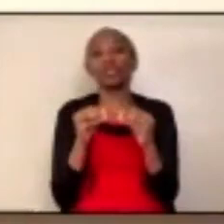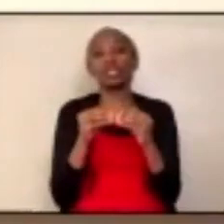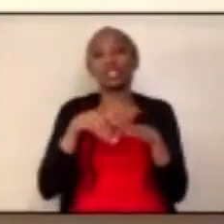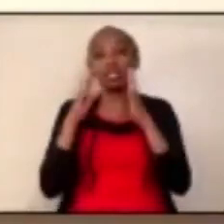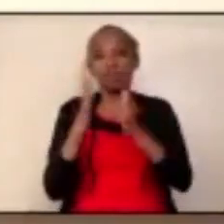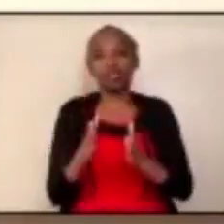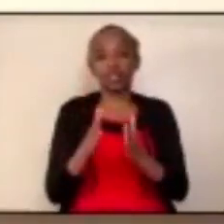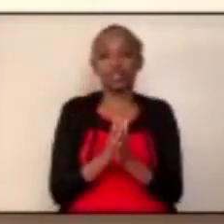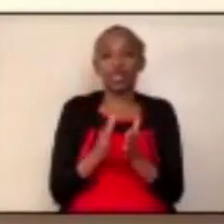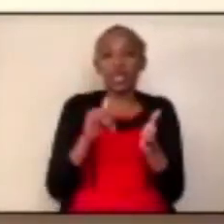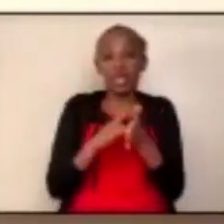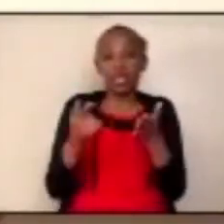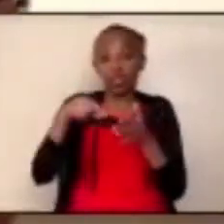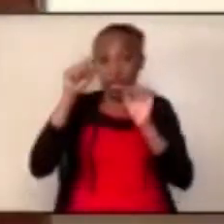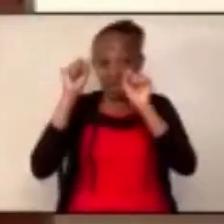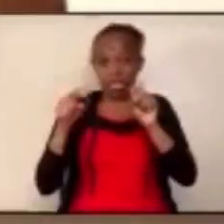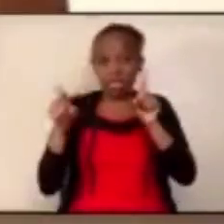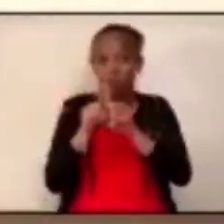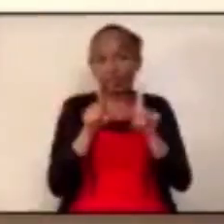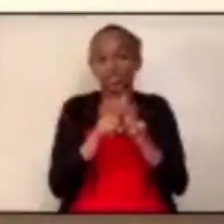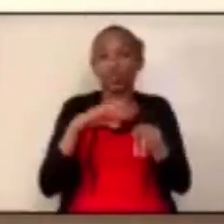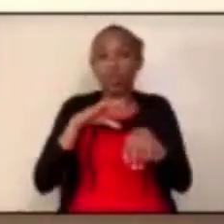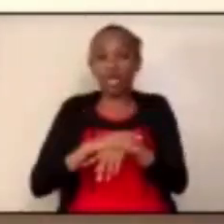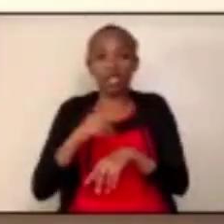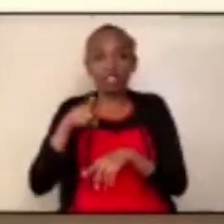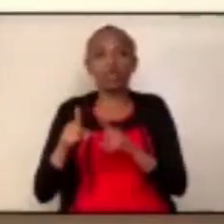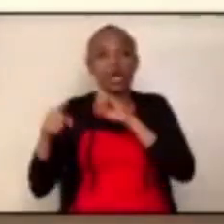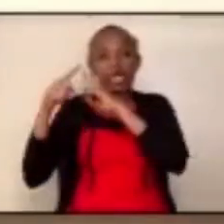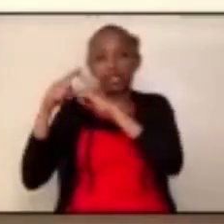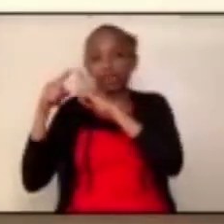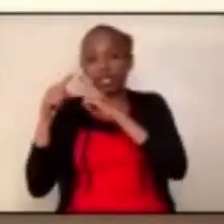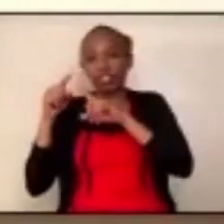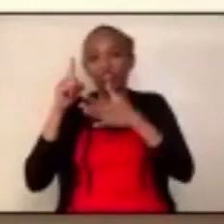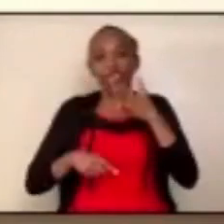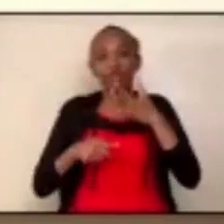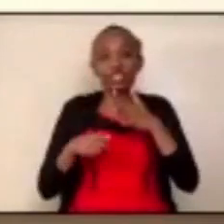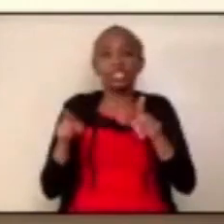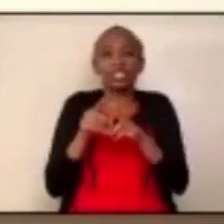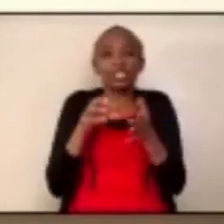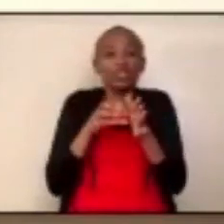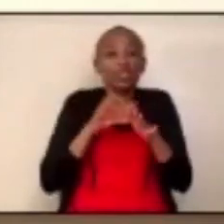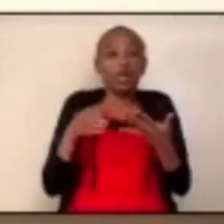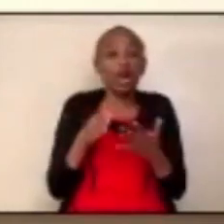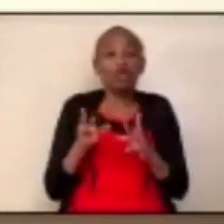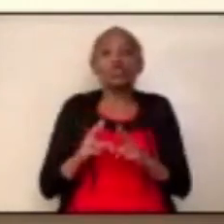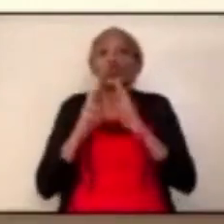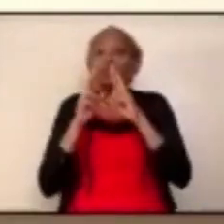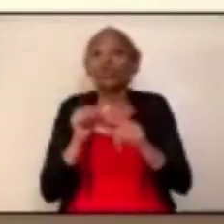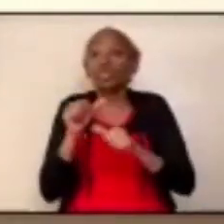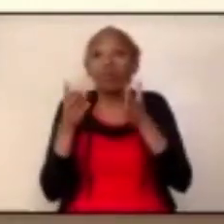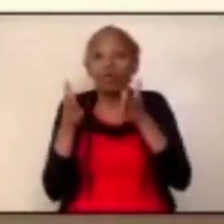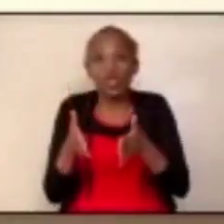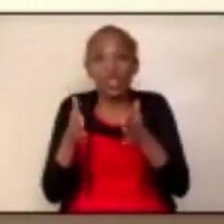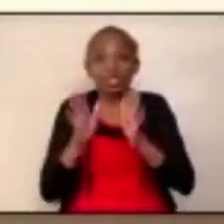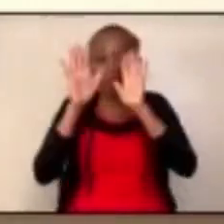person so that we can also get your experiences of what it is like to report about these very,